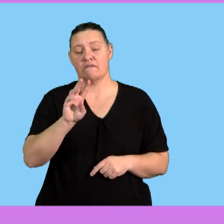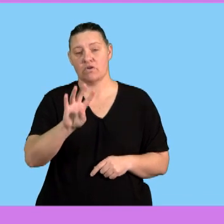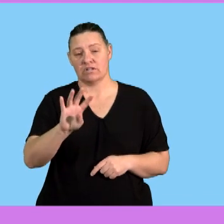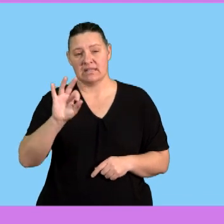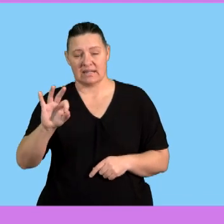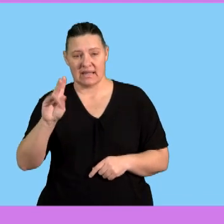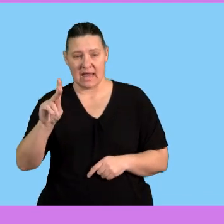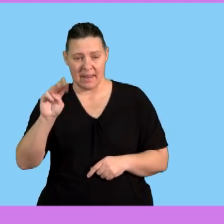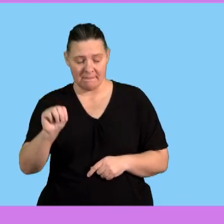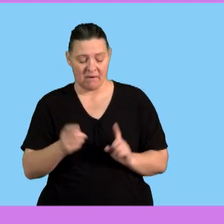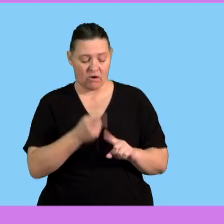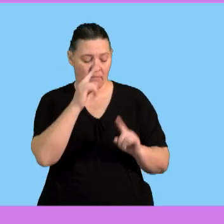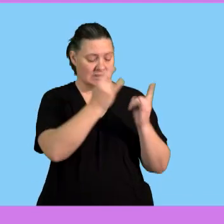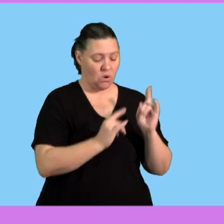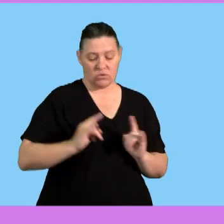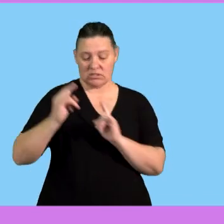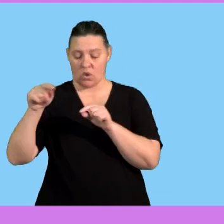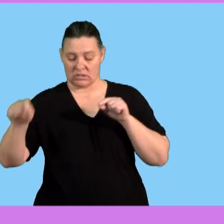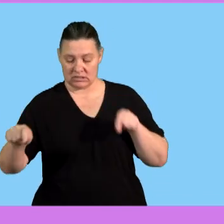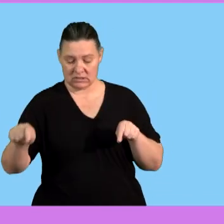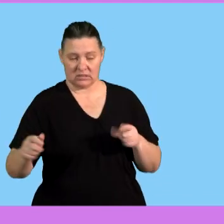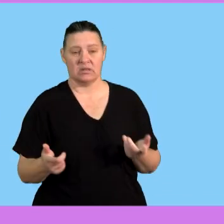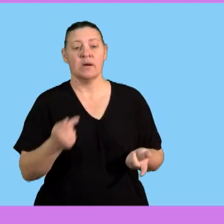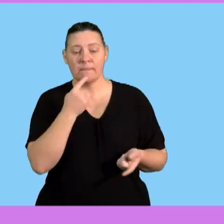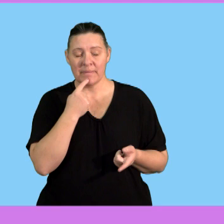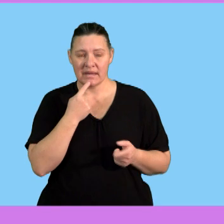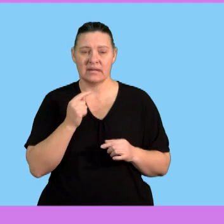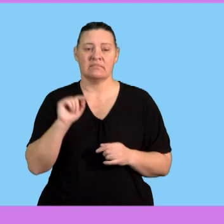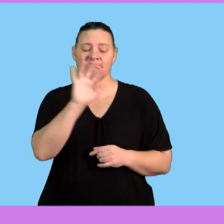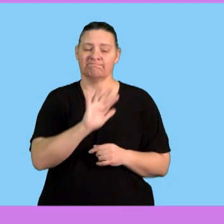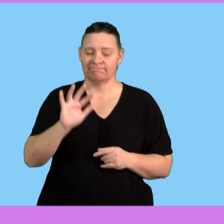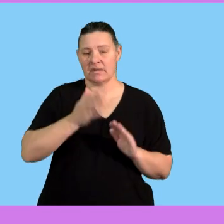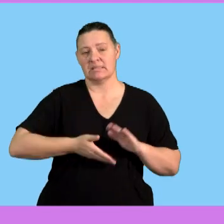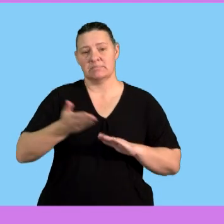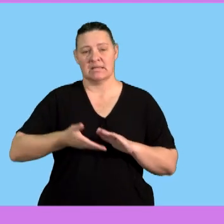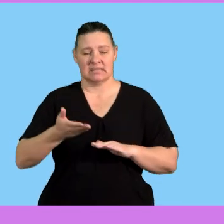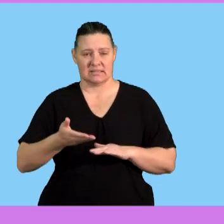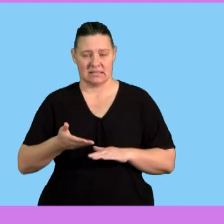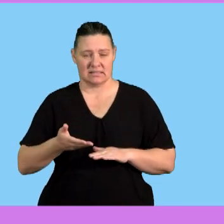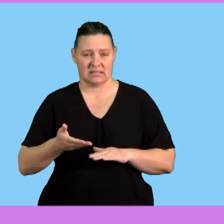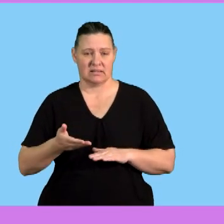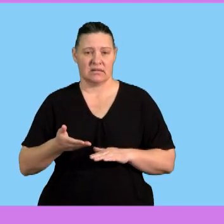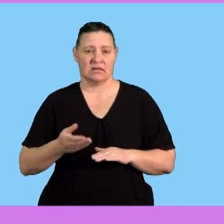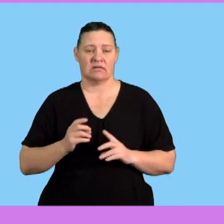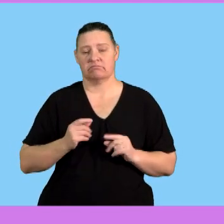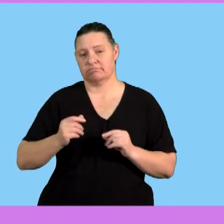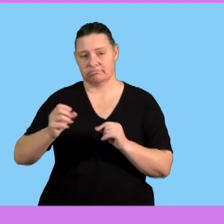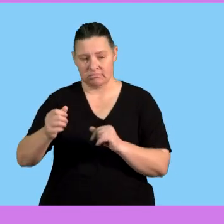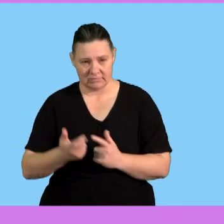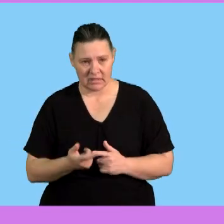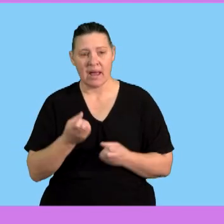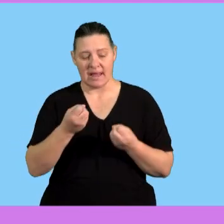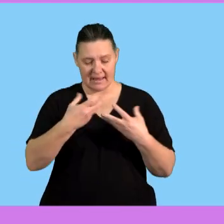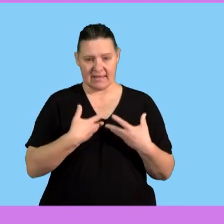1,143 kilometers between two locations, calculate the average speed travel. Now you are given a